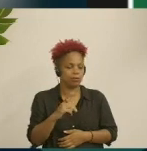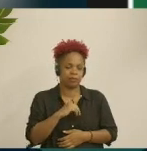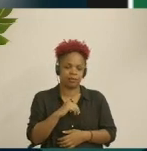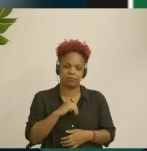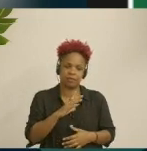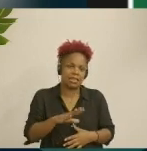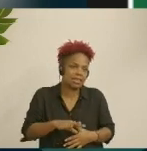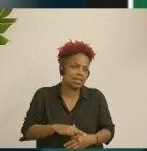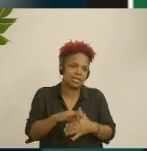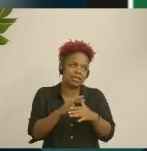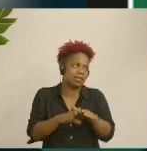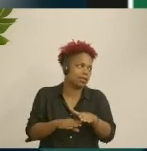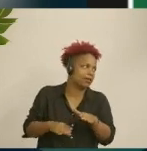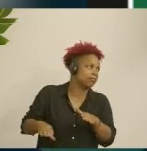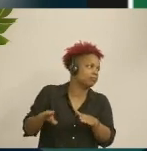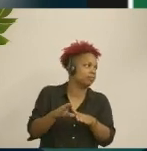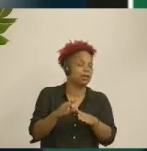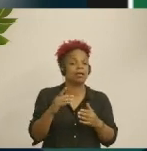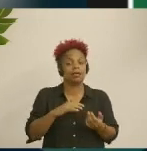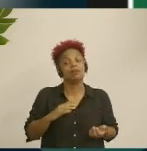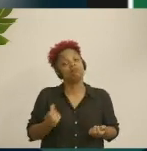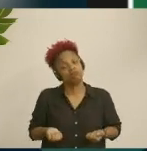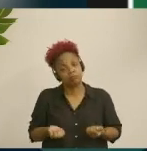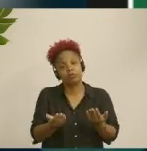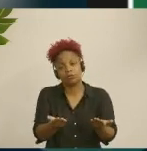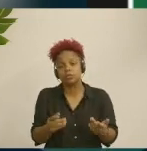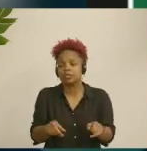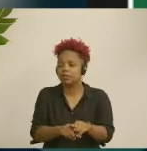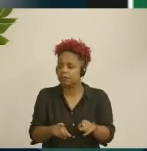governments, development agencies, etc.,